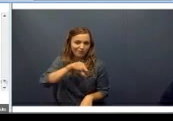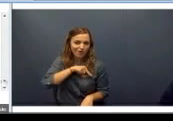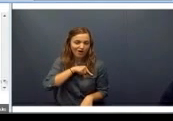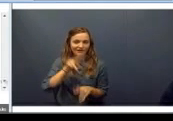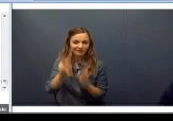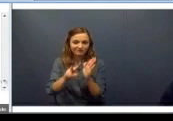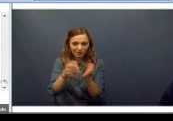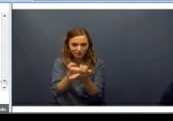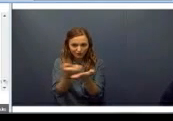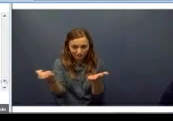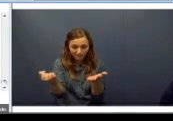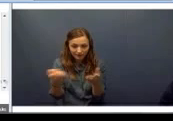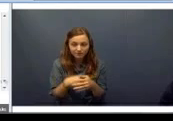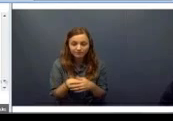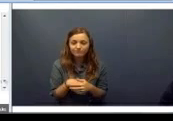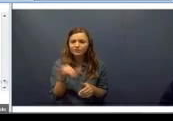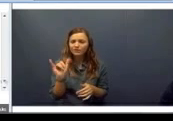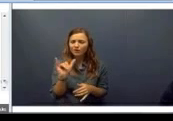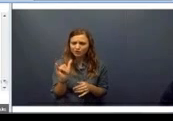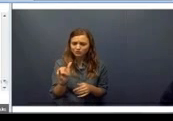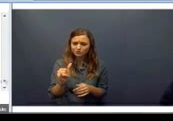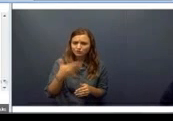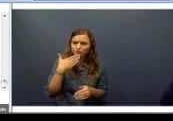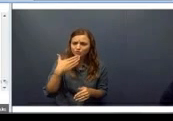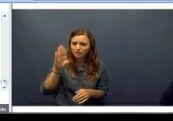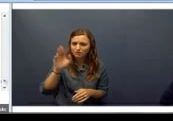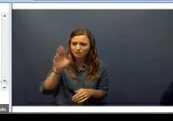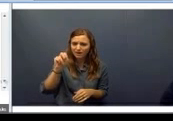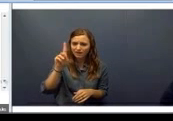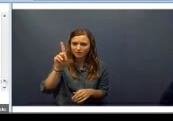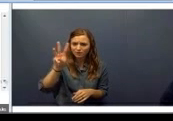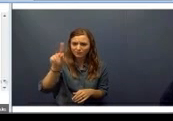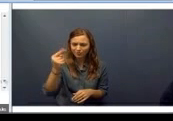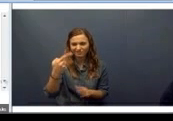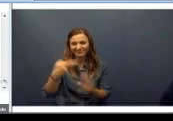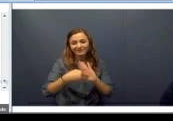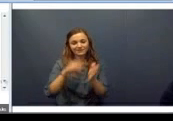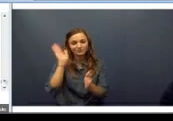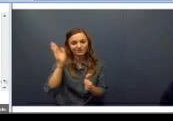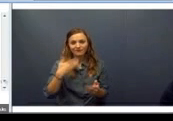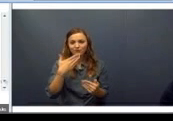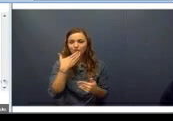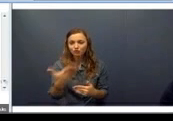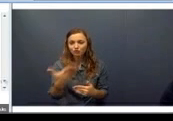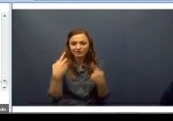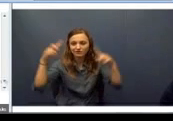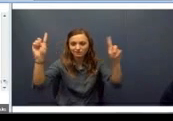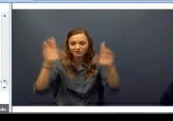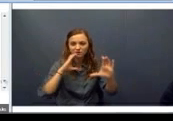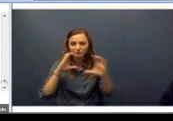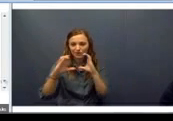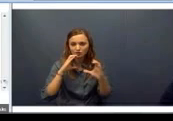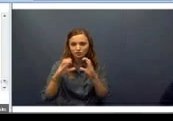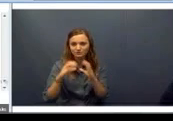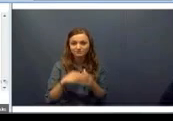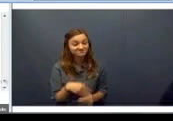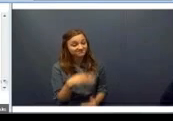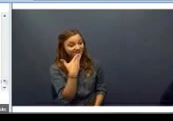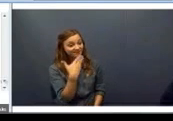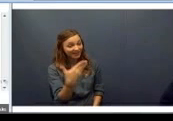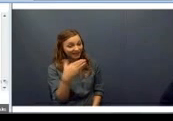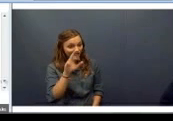high-quality video computer and video equipment, as well as high, large bandwidth. Then you're going to have much more effective